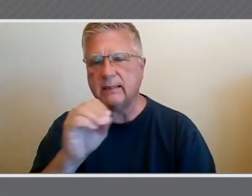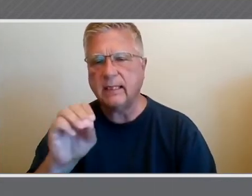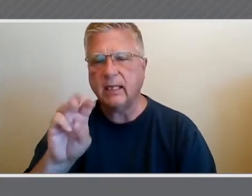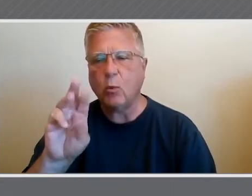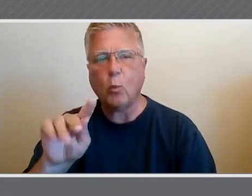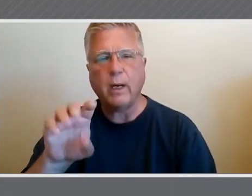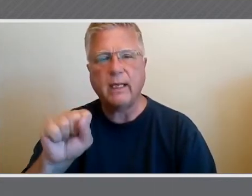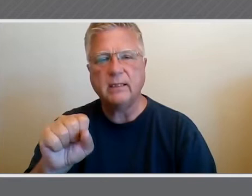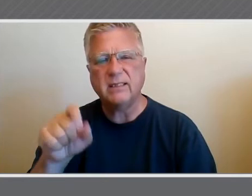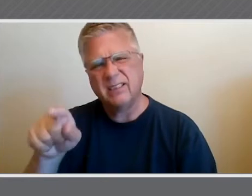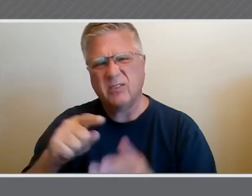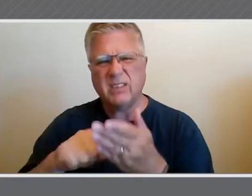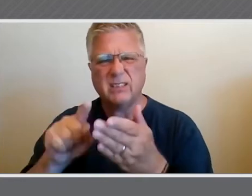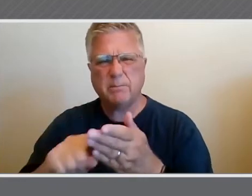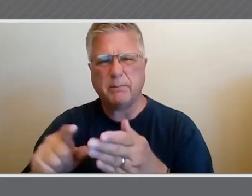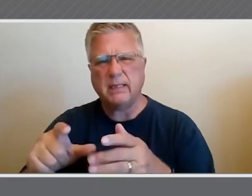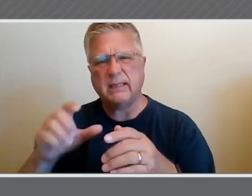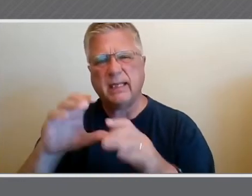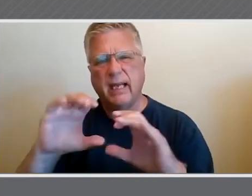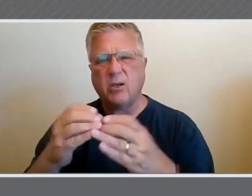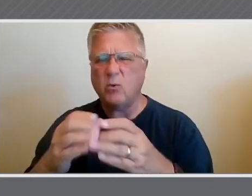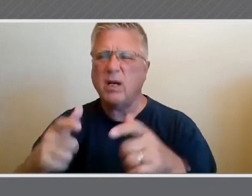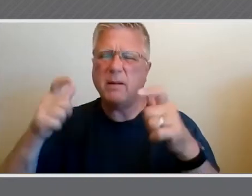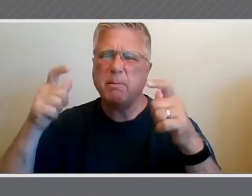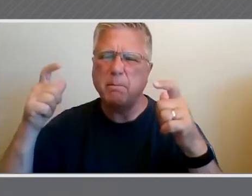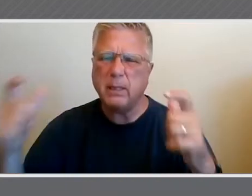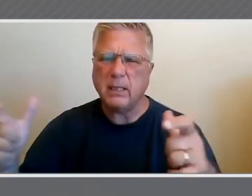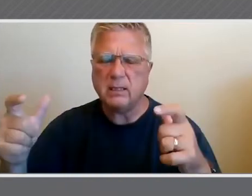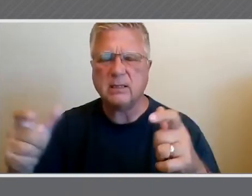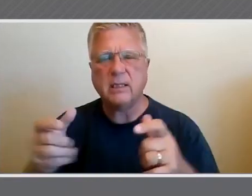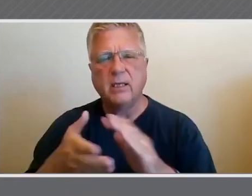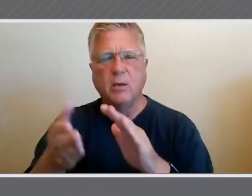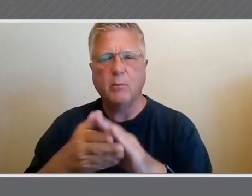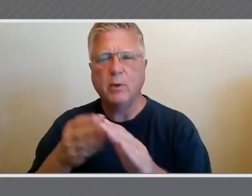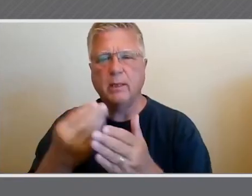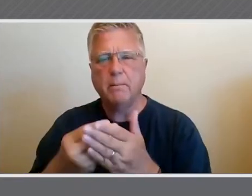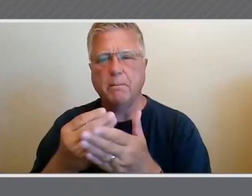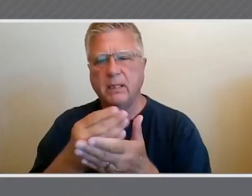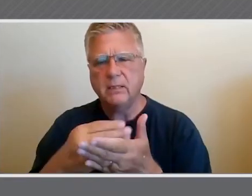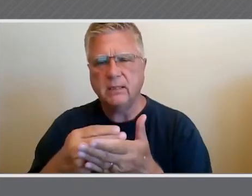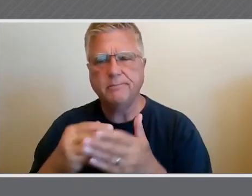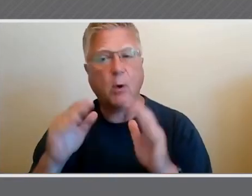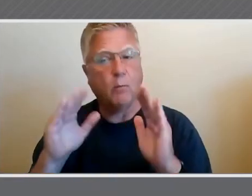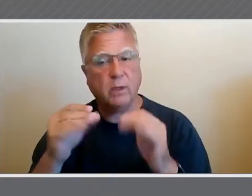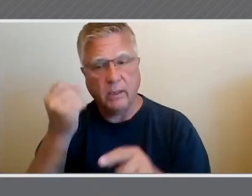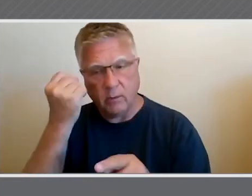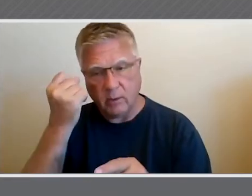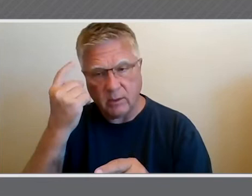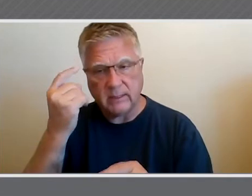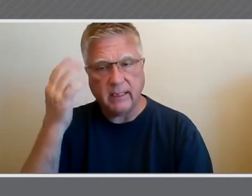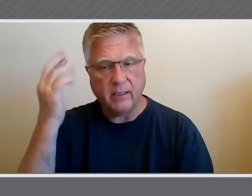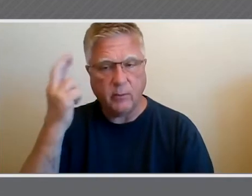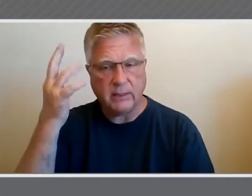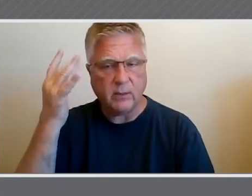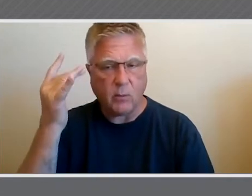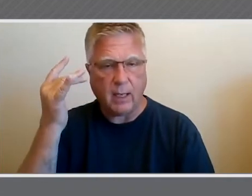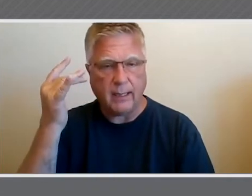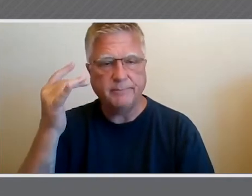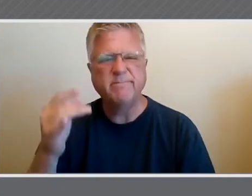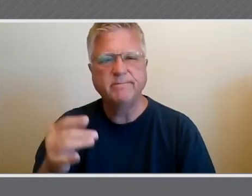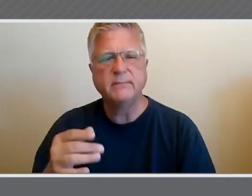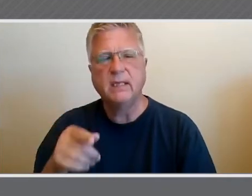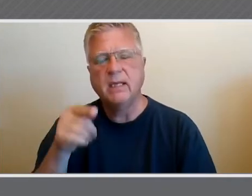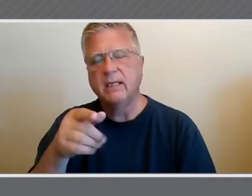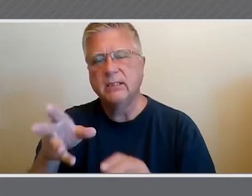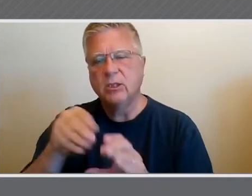largest expense category in the operating budget. Hopefully you'll see why in a few minutes. This includes regular